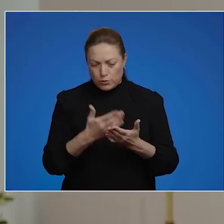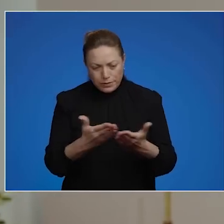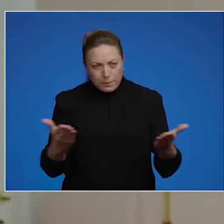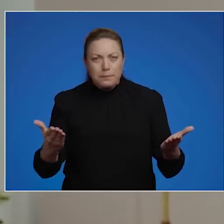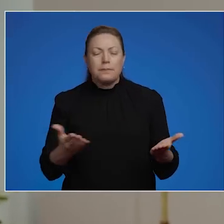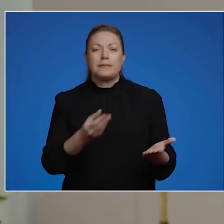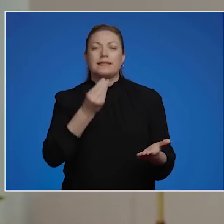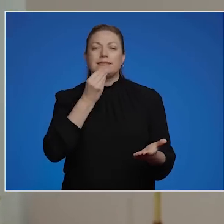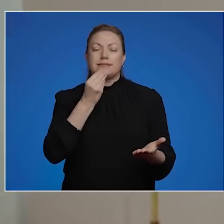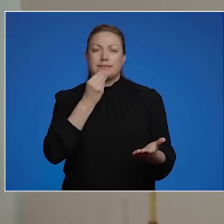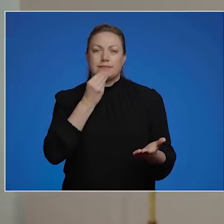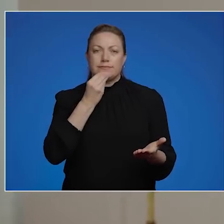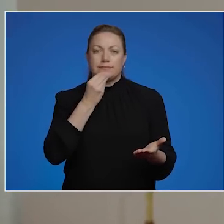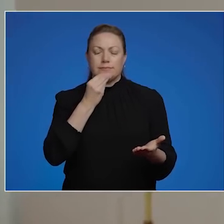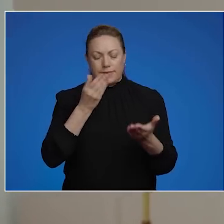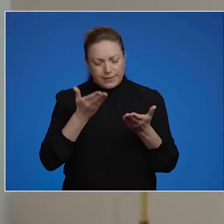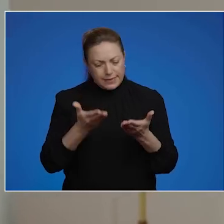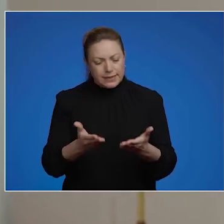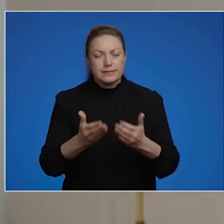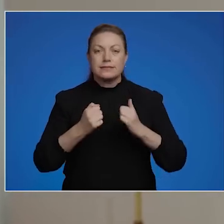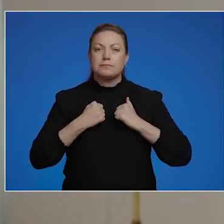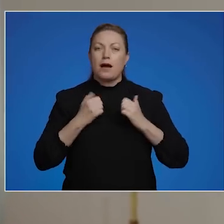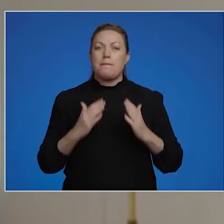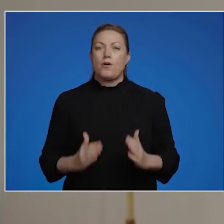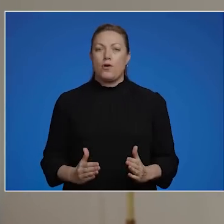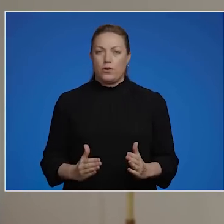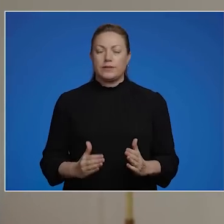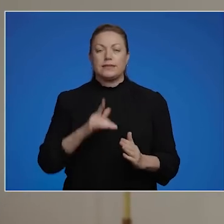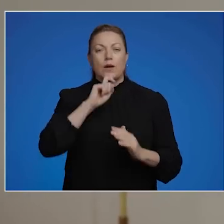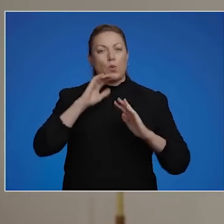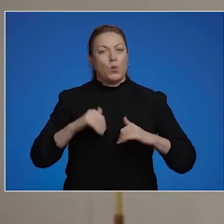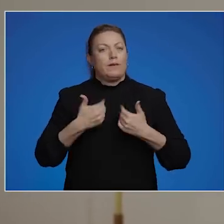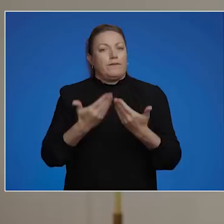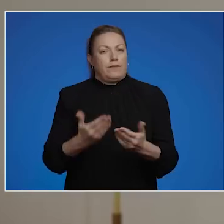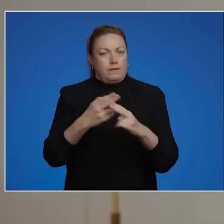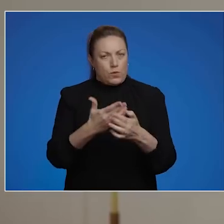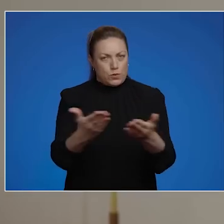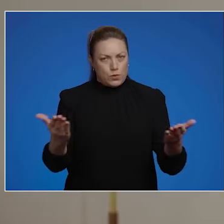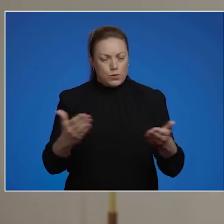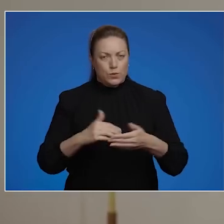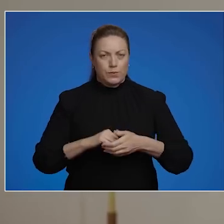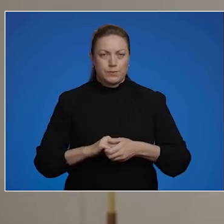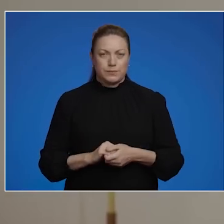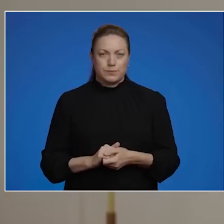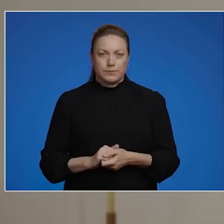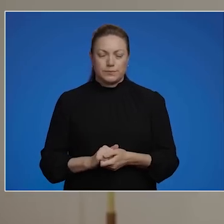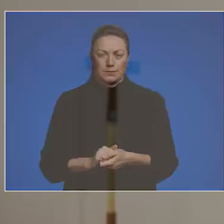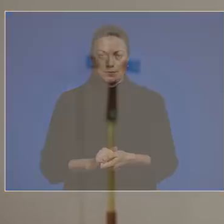all of you, and eat of it, for this is my body, which will be given up for you.